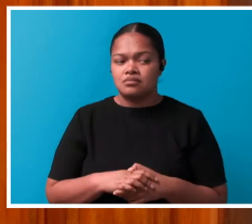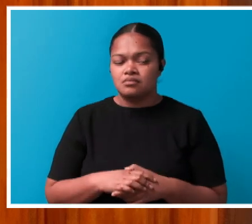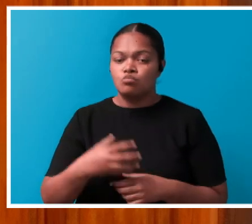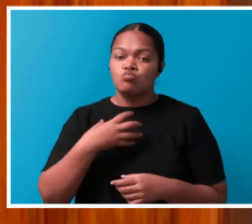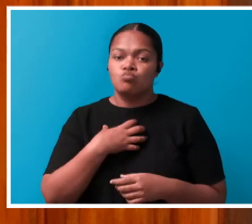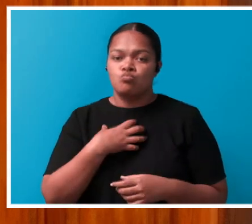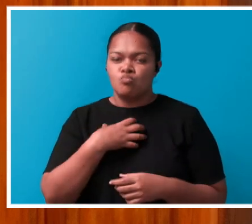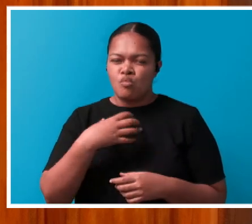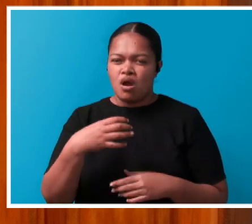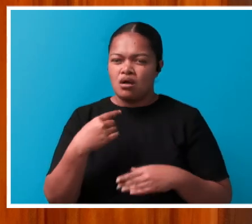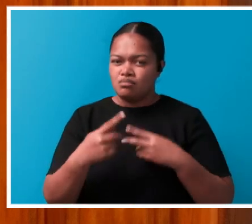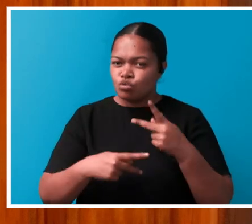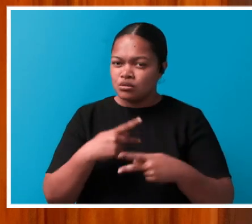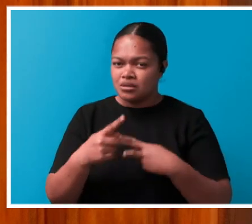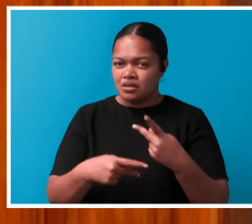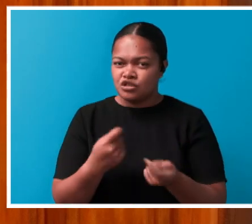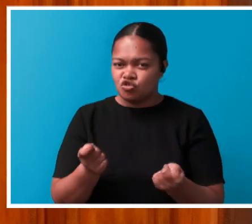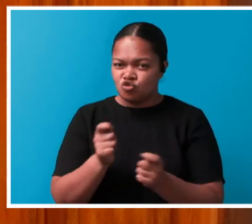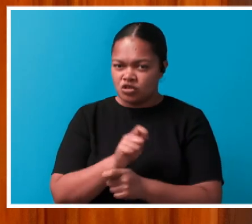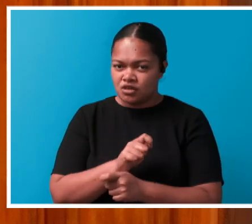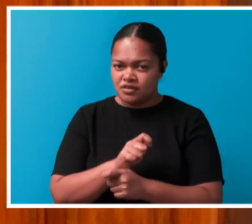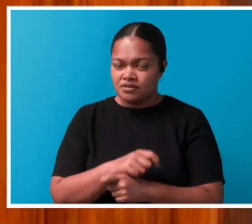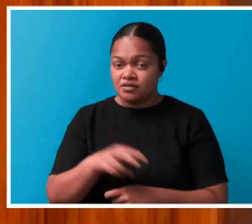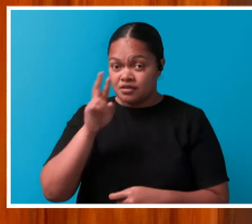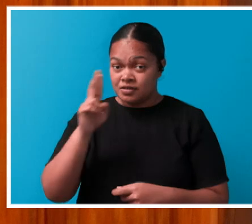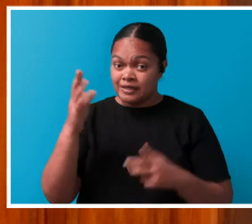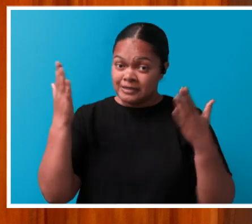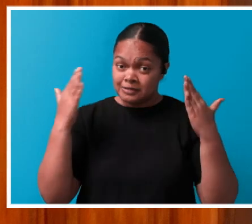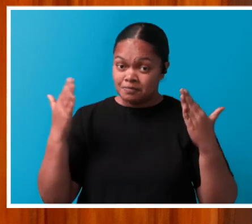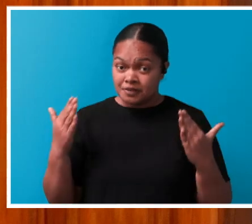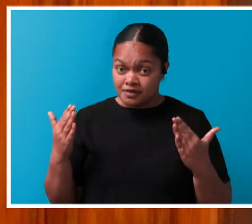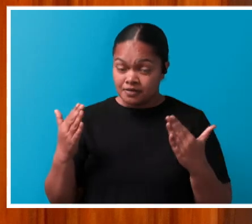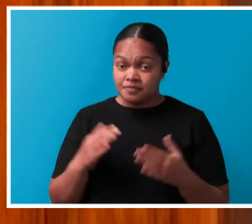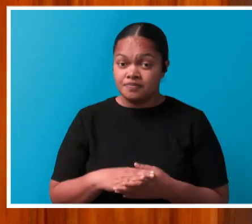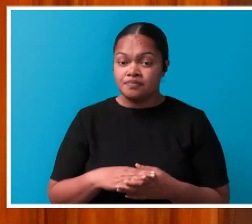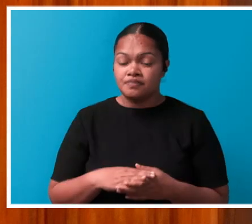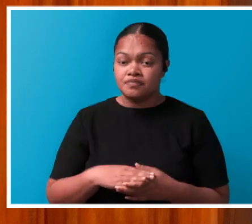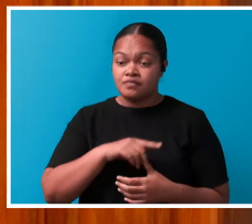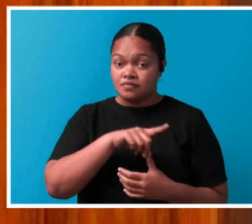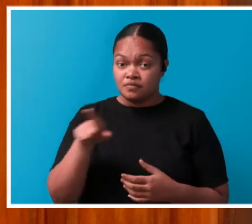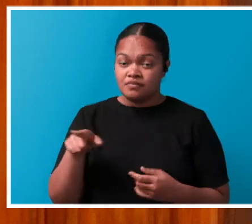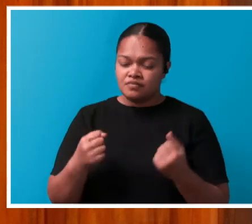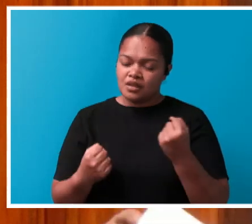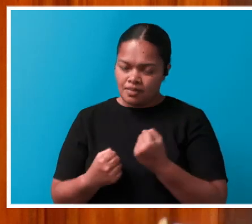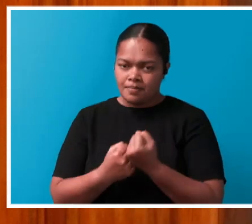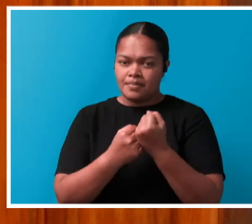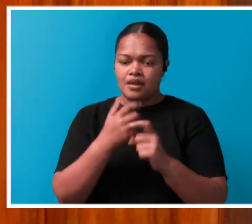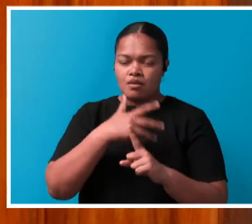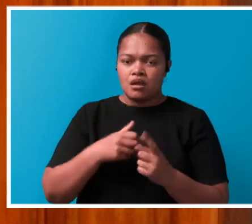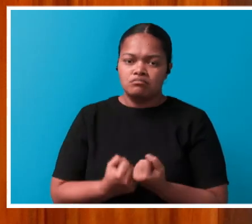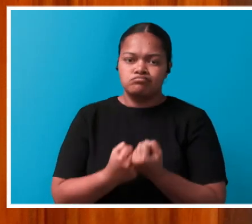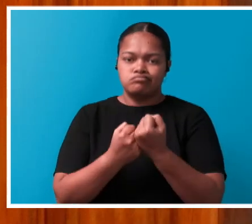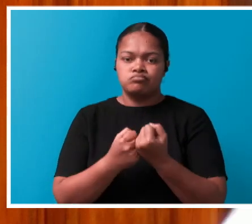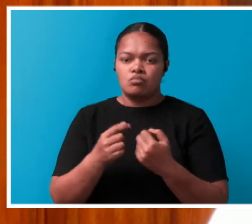longer to change. Mr. Speaker, sir, the Fijian people are the backbone of our beloved nation, without whom